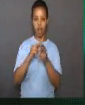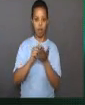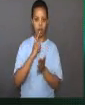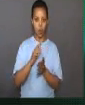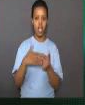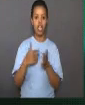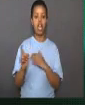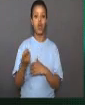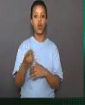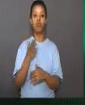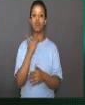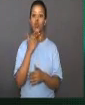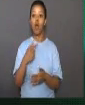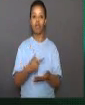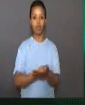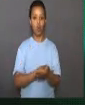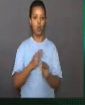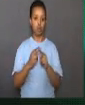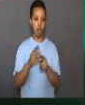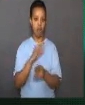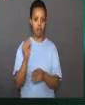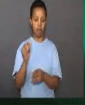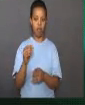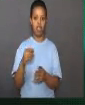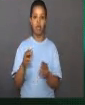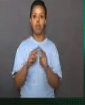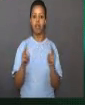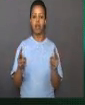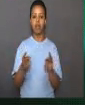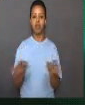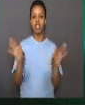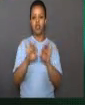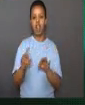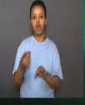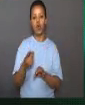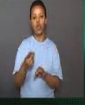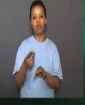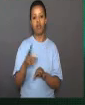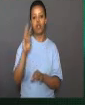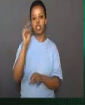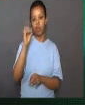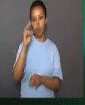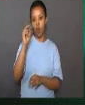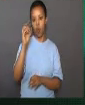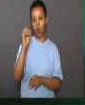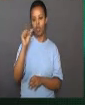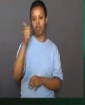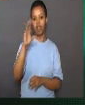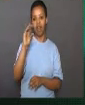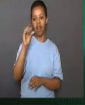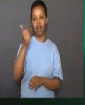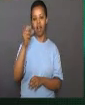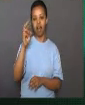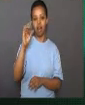called glucose, and it is the most essential monosaccharide on